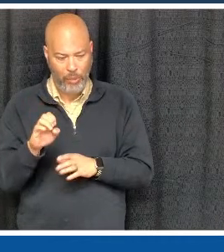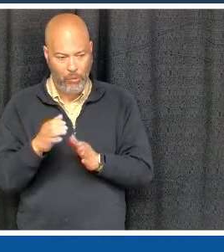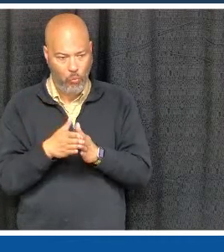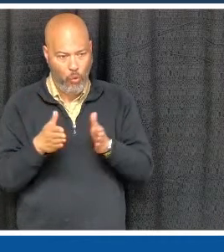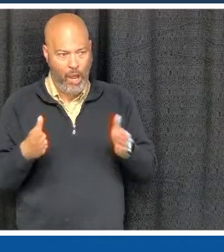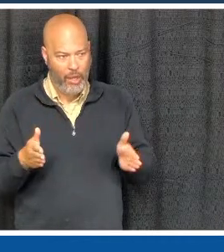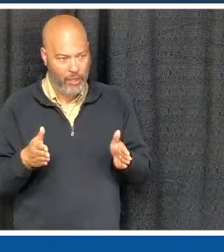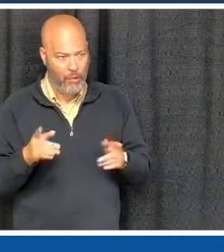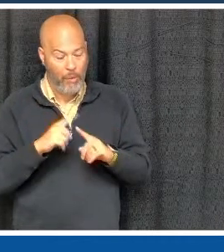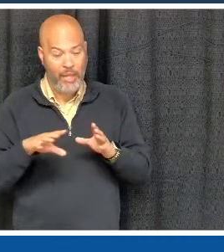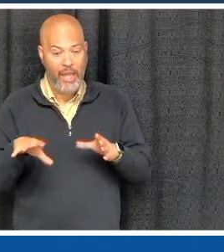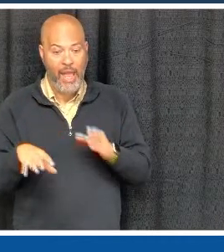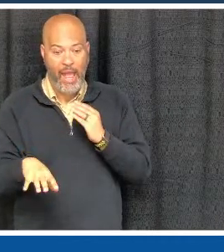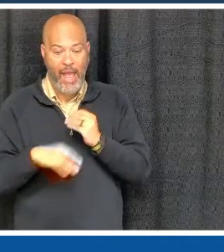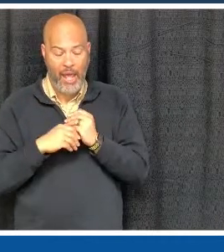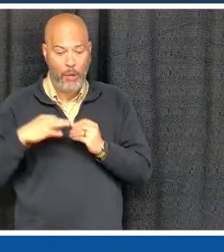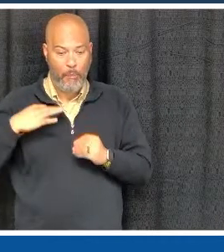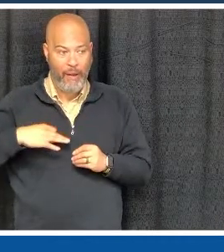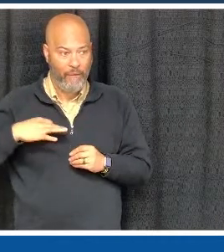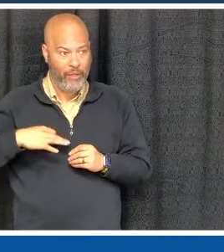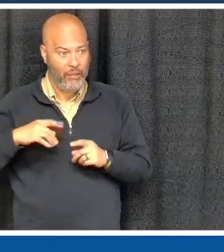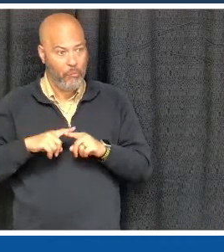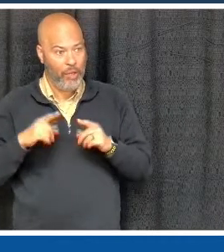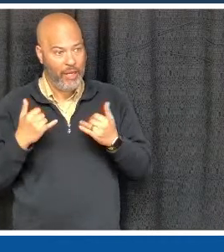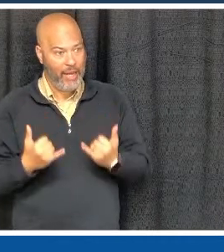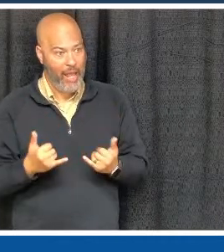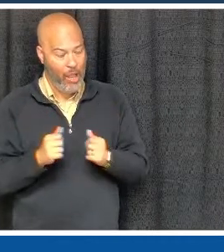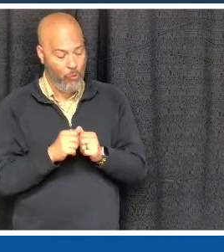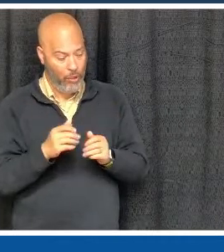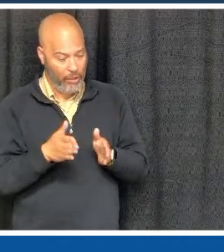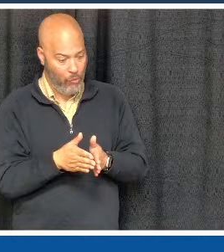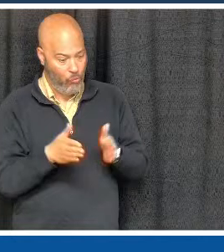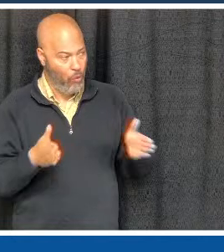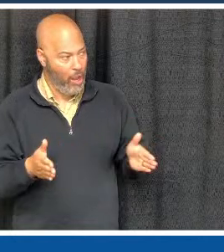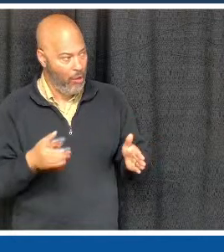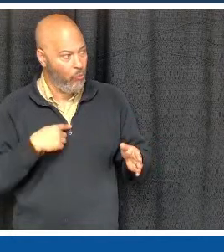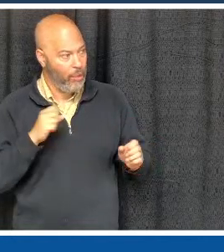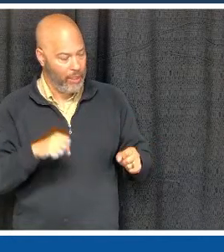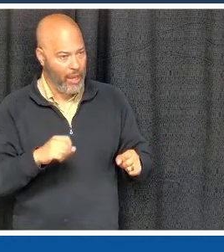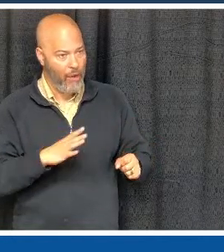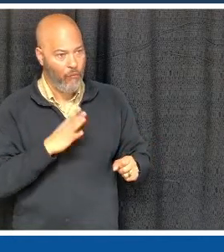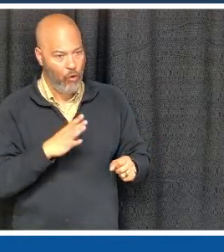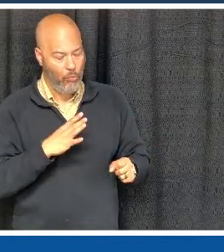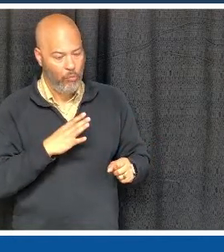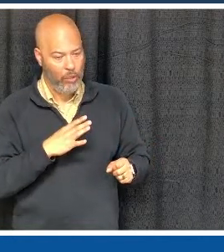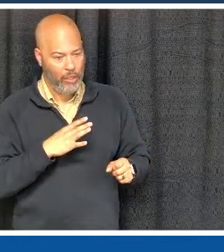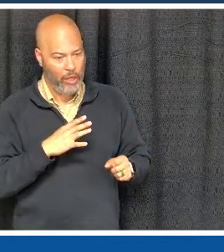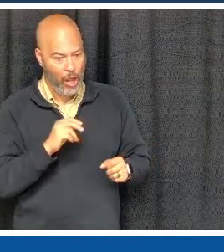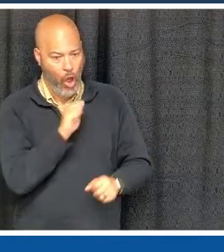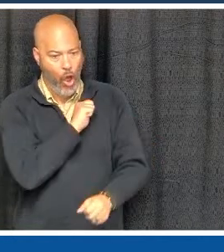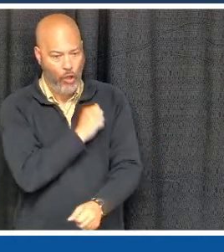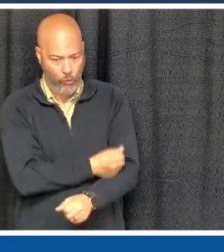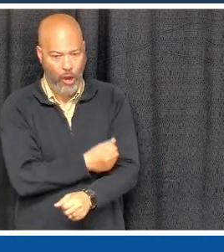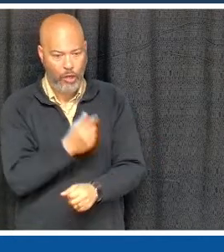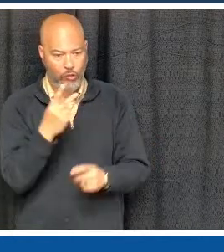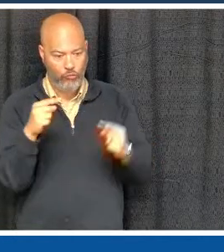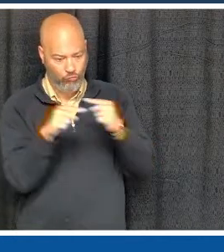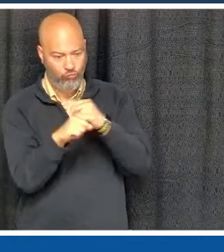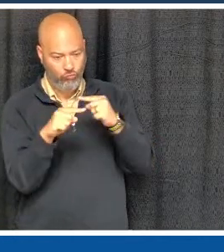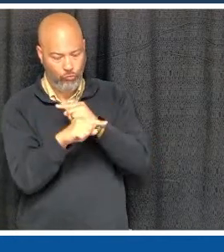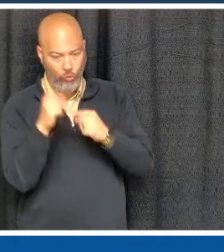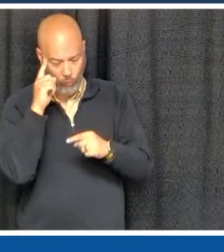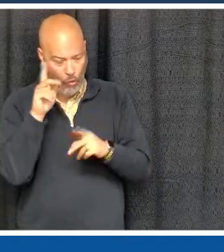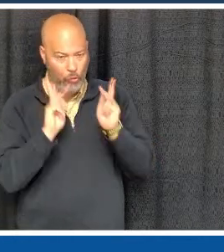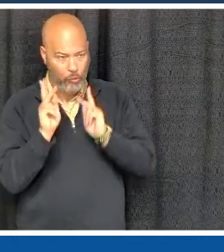But the added benefit, the ancillary benefit is that now with that widening, we can formally accommodate and authorize two-way traffic for those